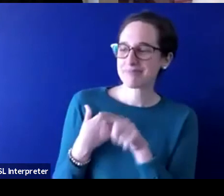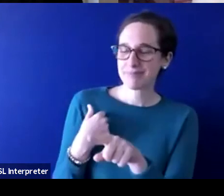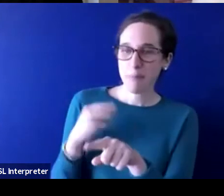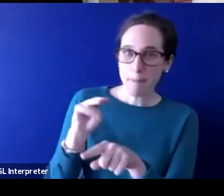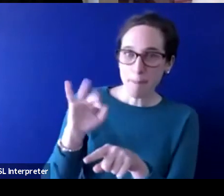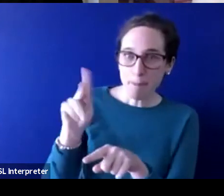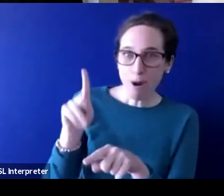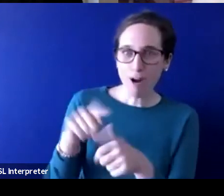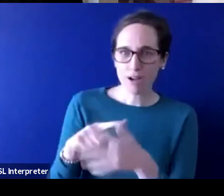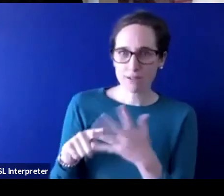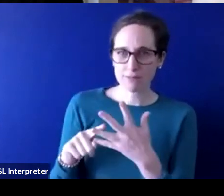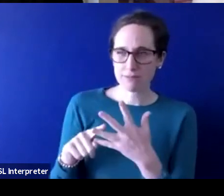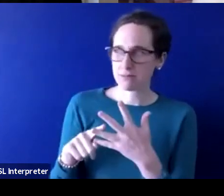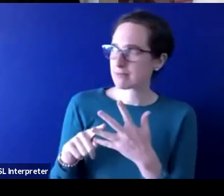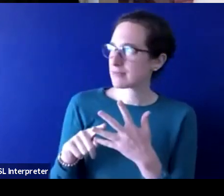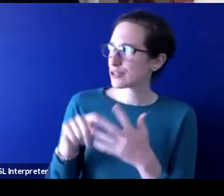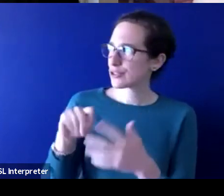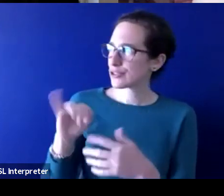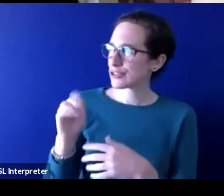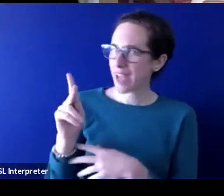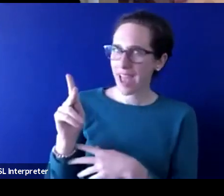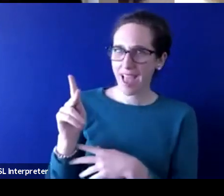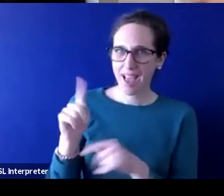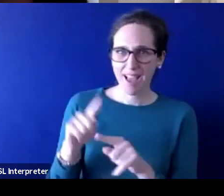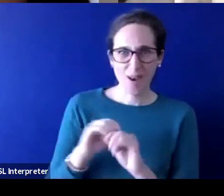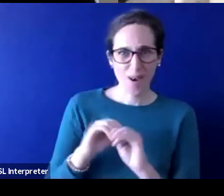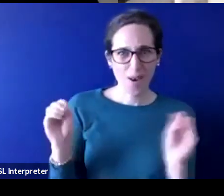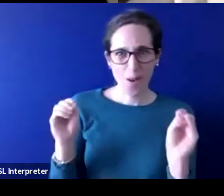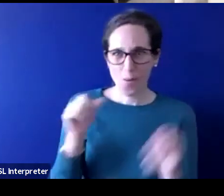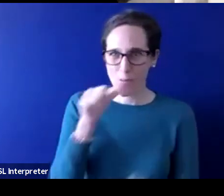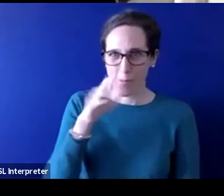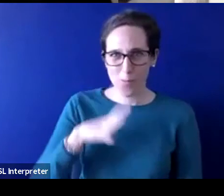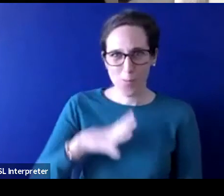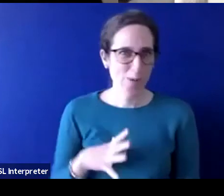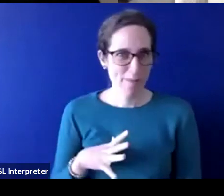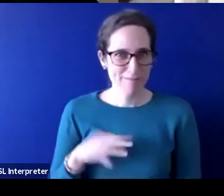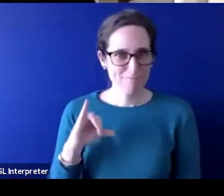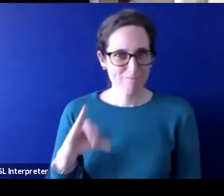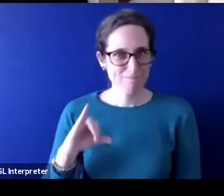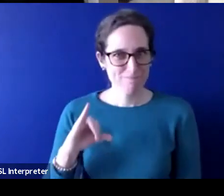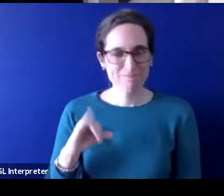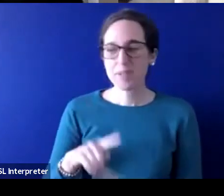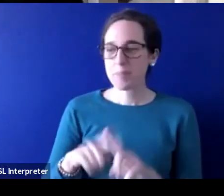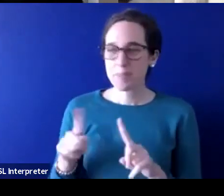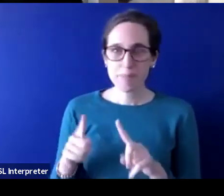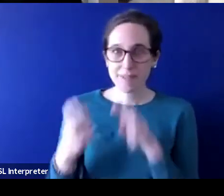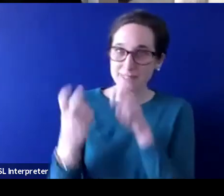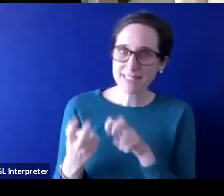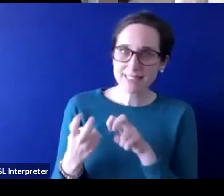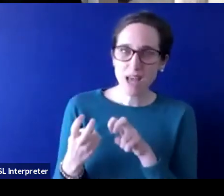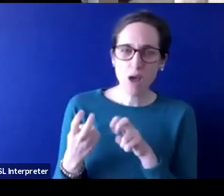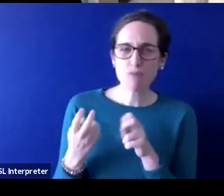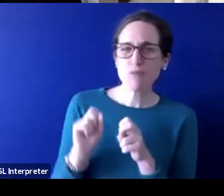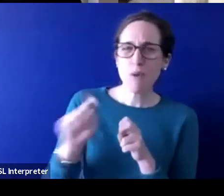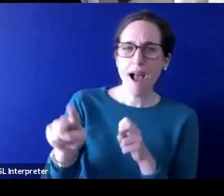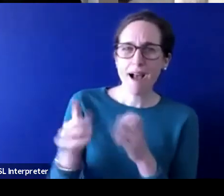interesting, no women in that group, but if you could sit down with one of them, what would you ask them to do to